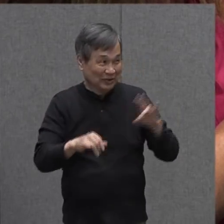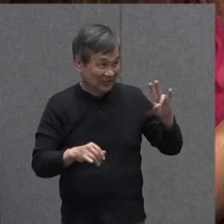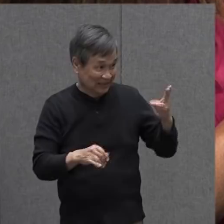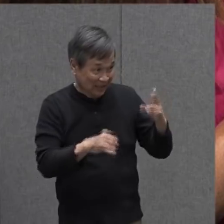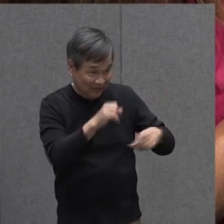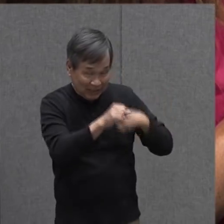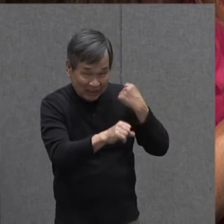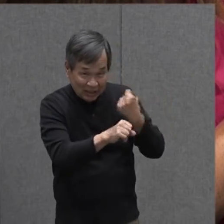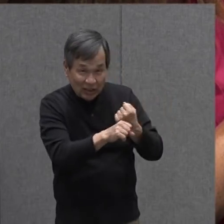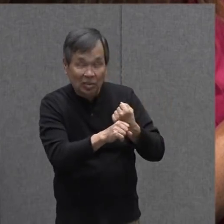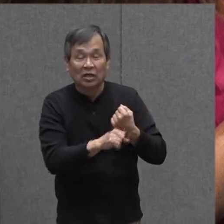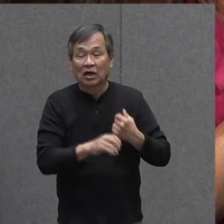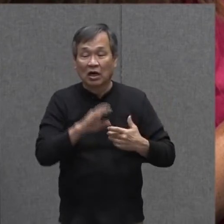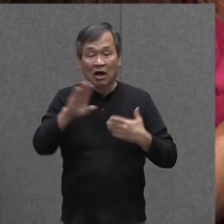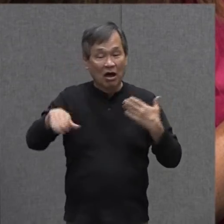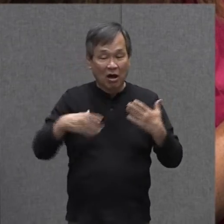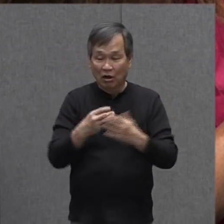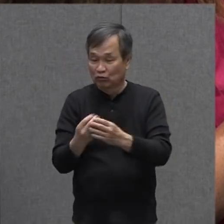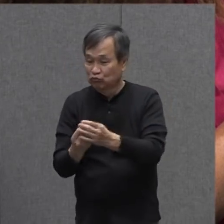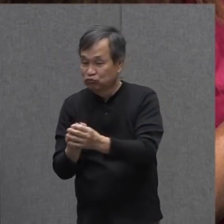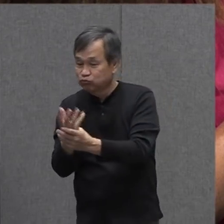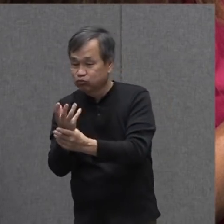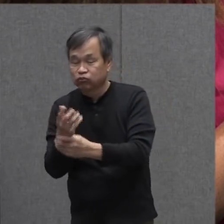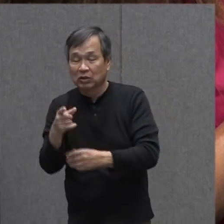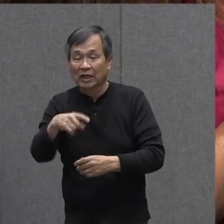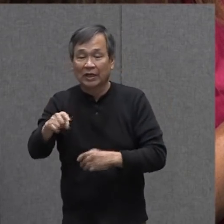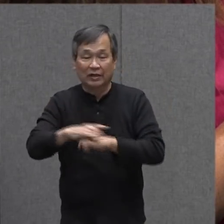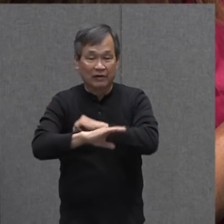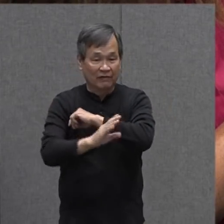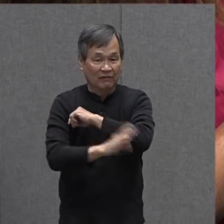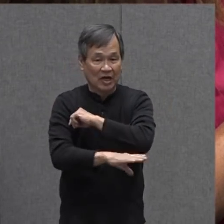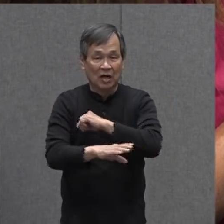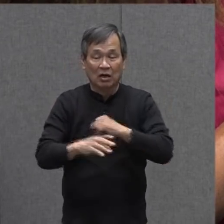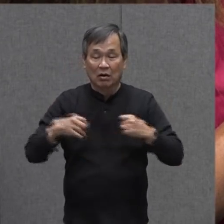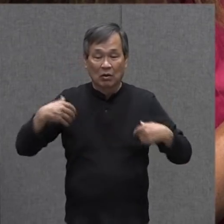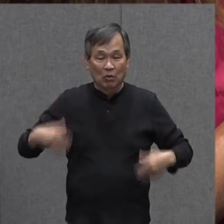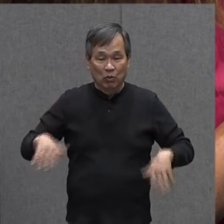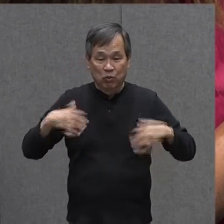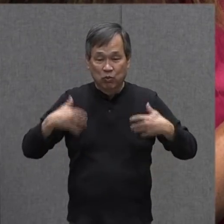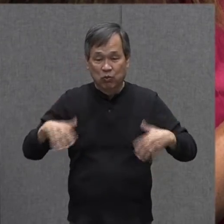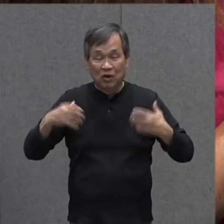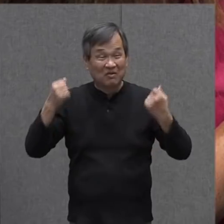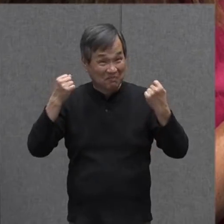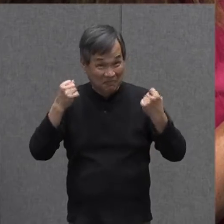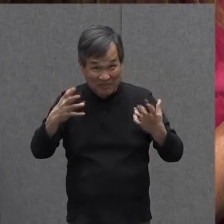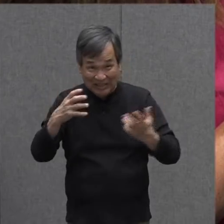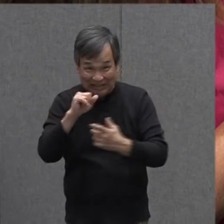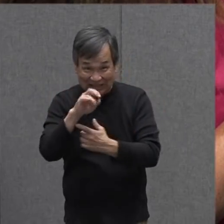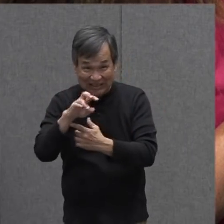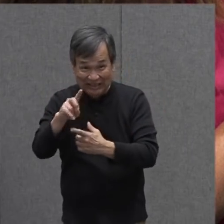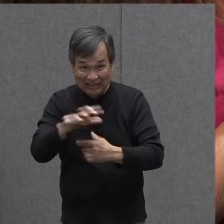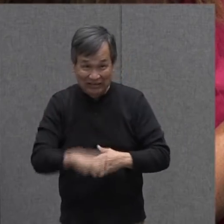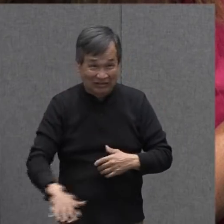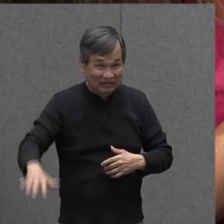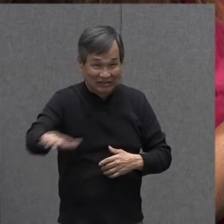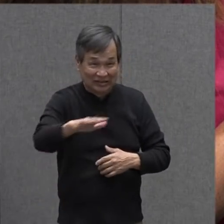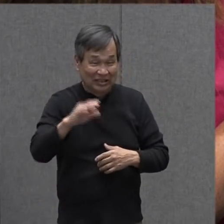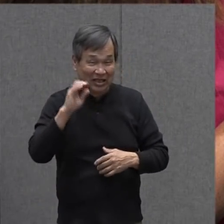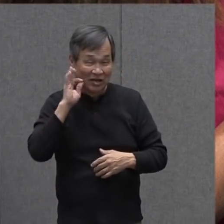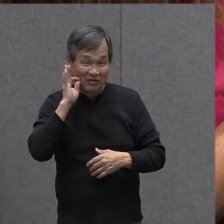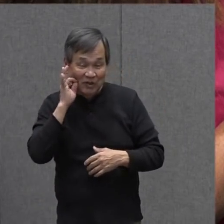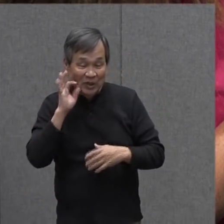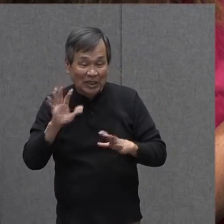Right, double 500 is about 1,000. So we know it's 500 and 500 is 1,000, and then 13 doubled is